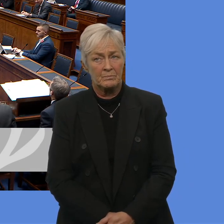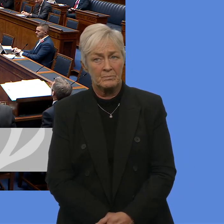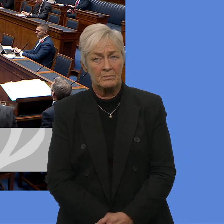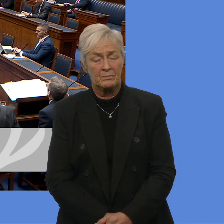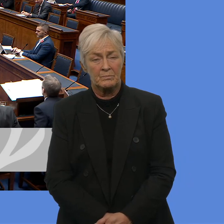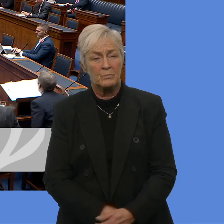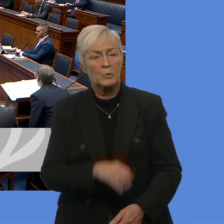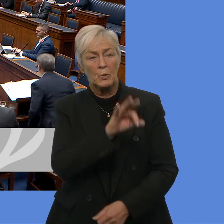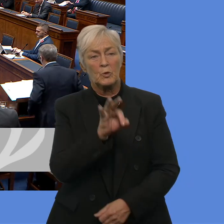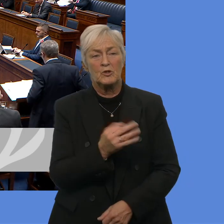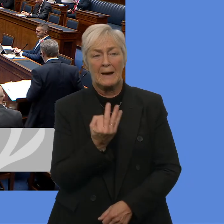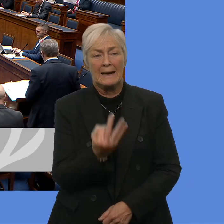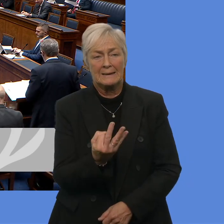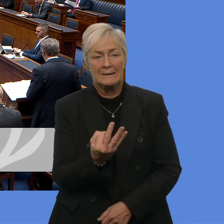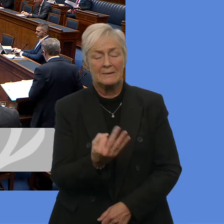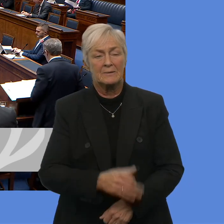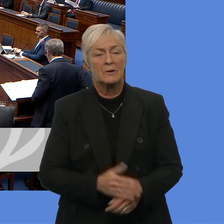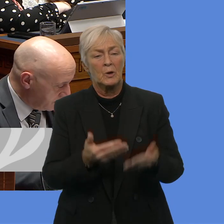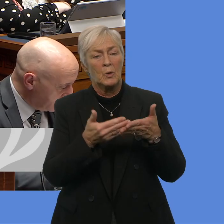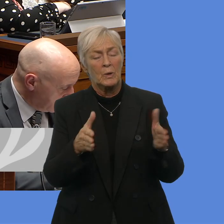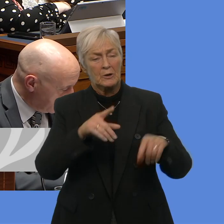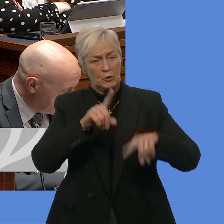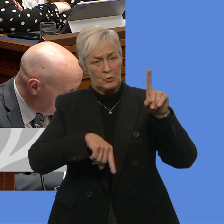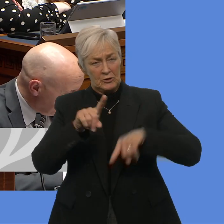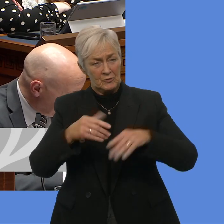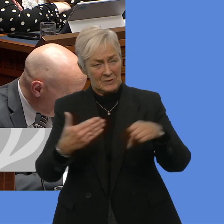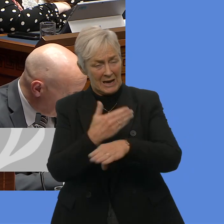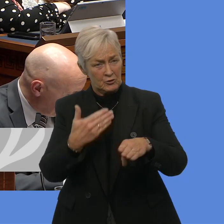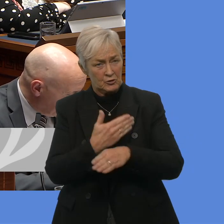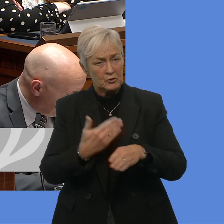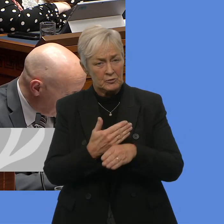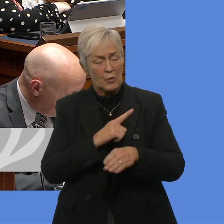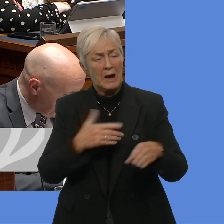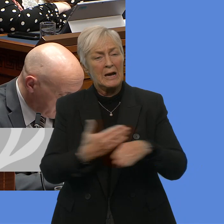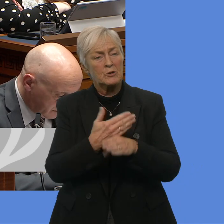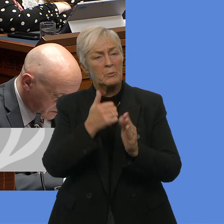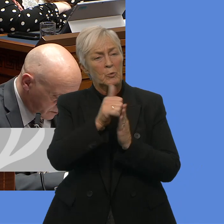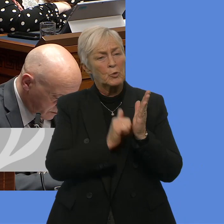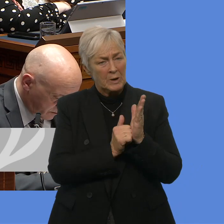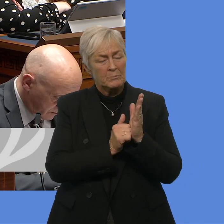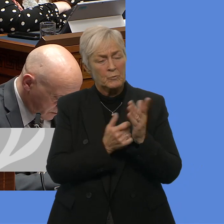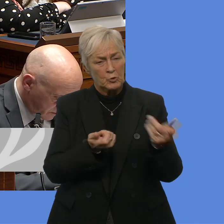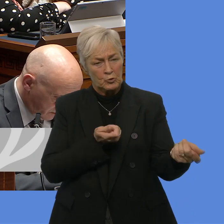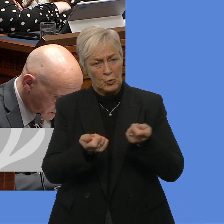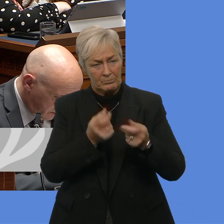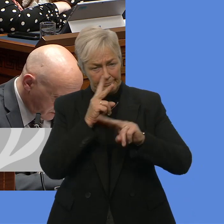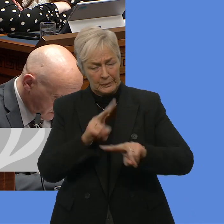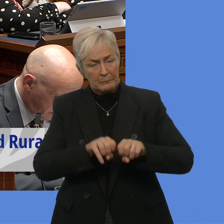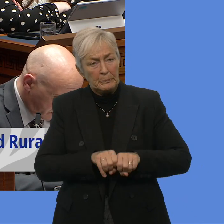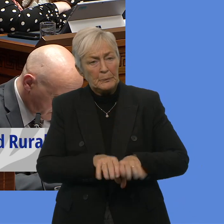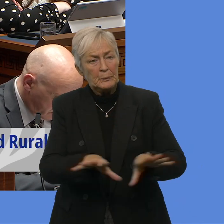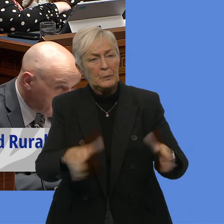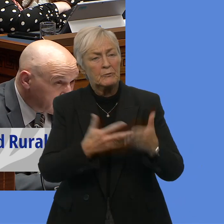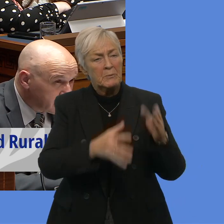Question 8, please. A wide range of actions are being progressed. The Nutrients Action Programme is the key measure to control nutrient pollution from